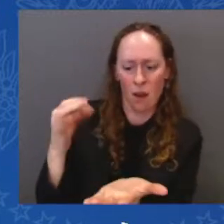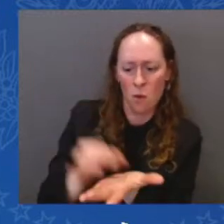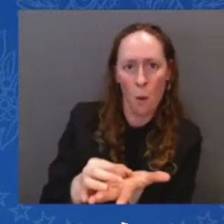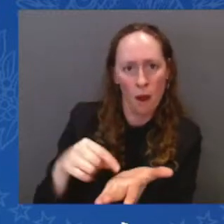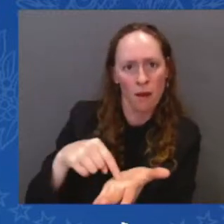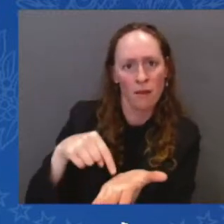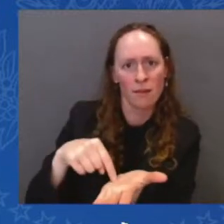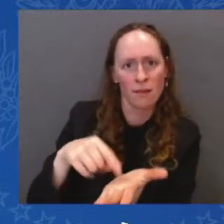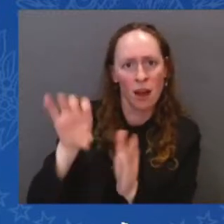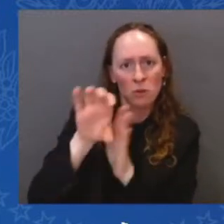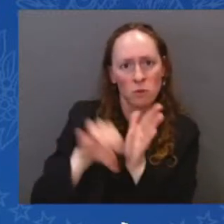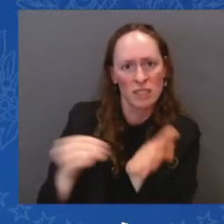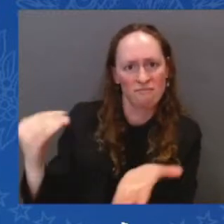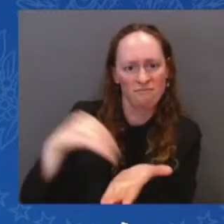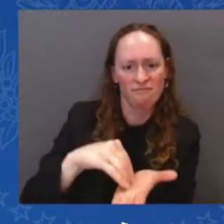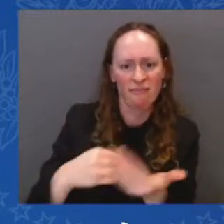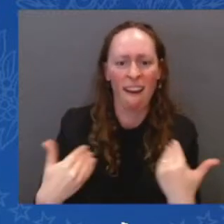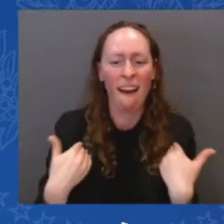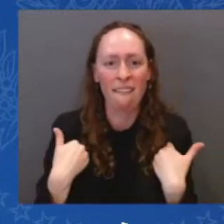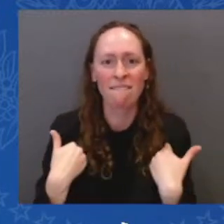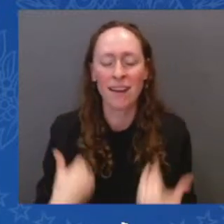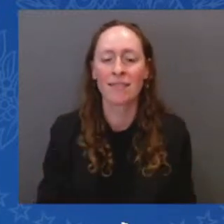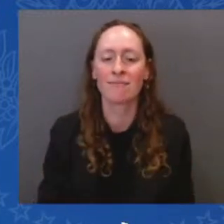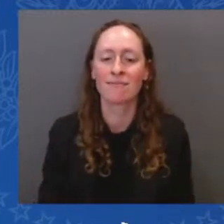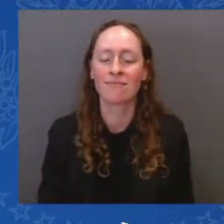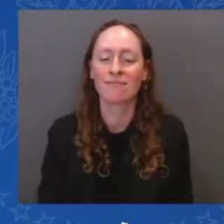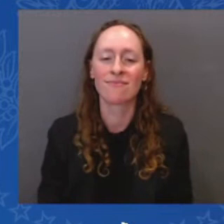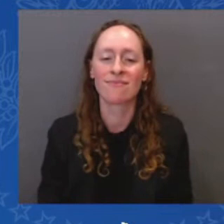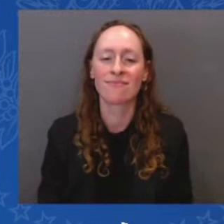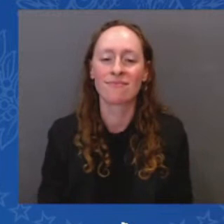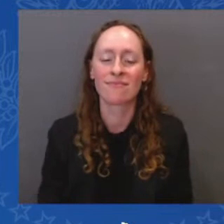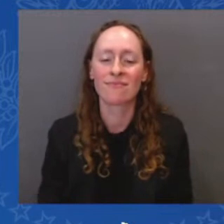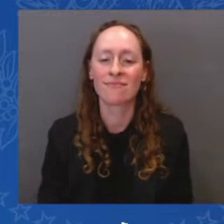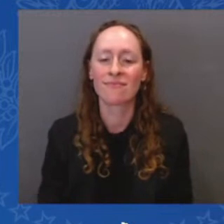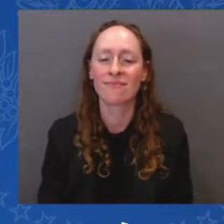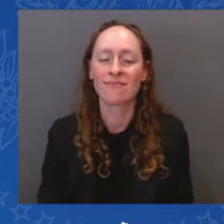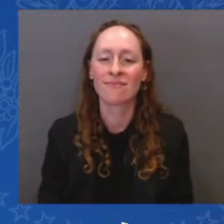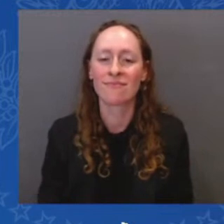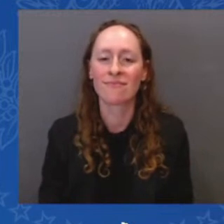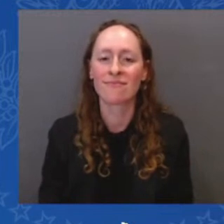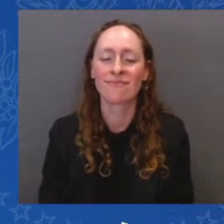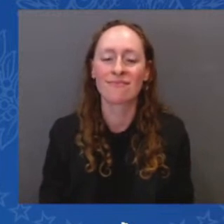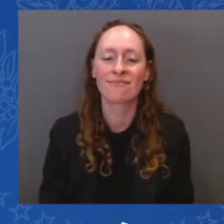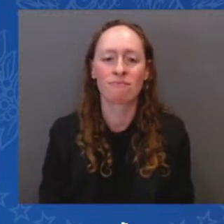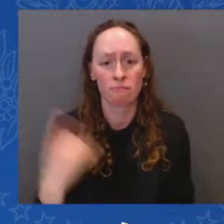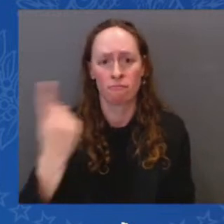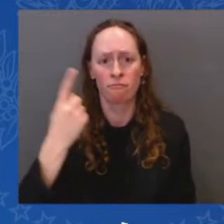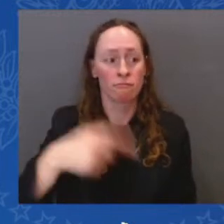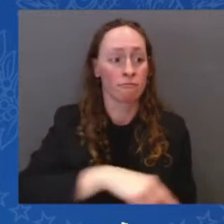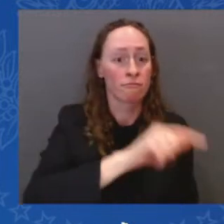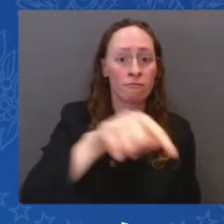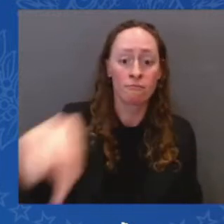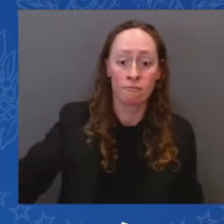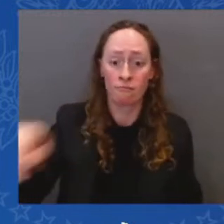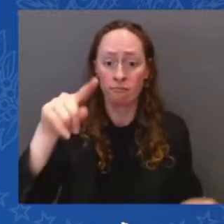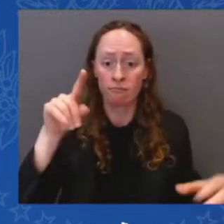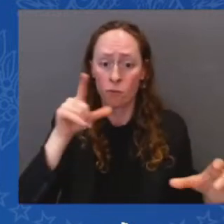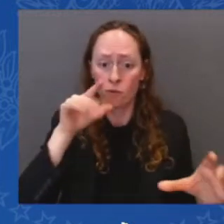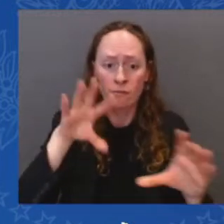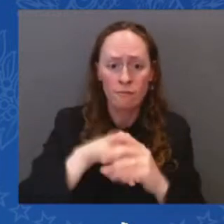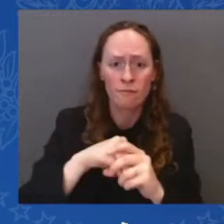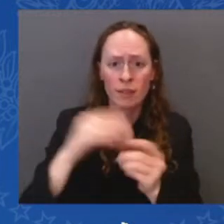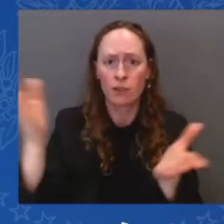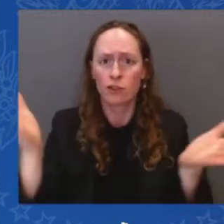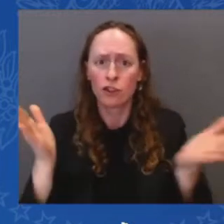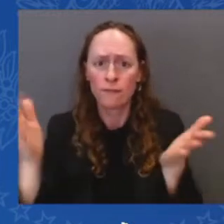stand in the service of our nation. The middle of his challenge coin says, "We the people. We, the